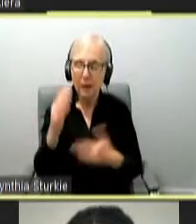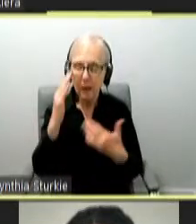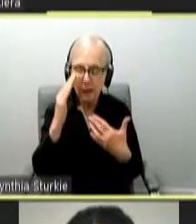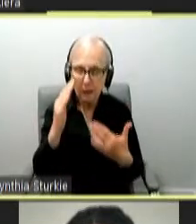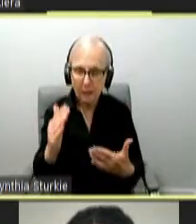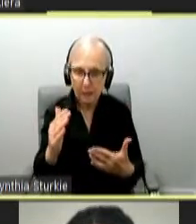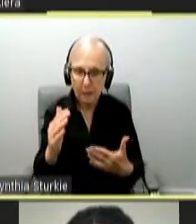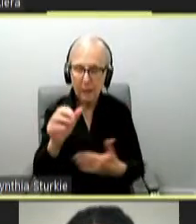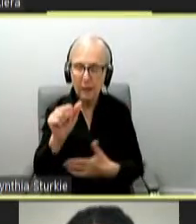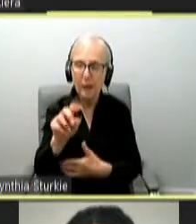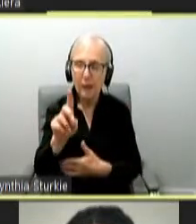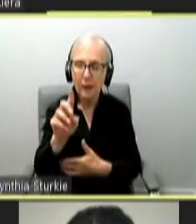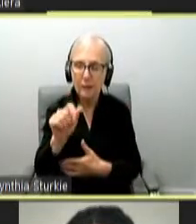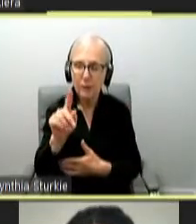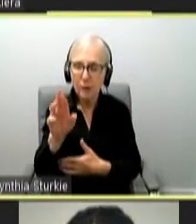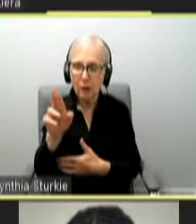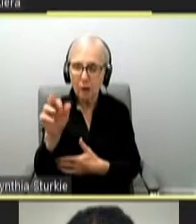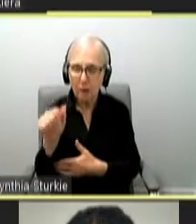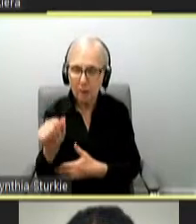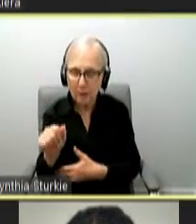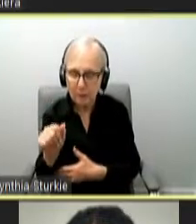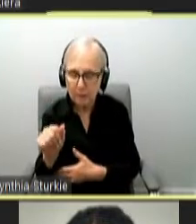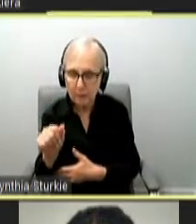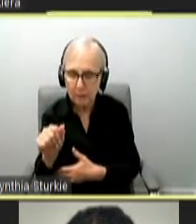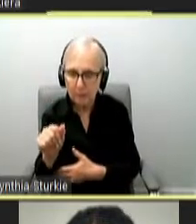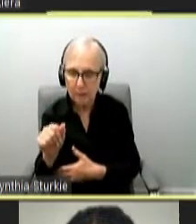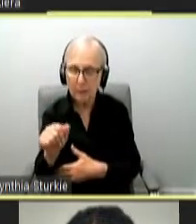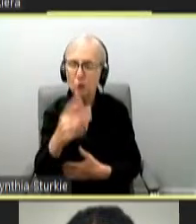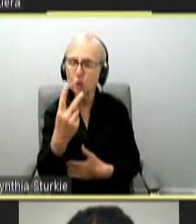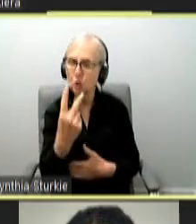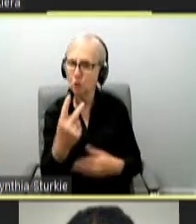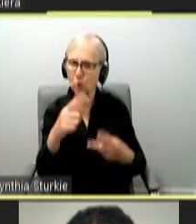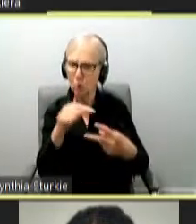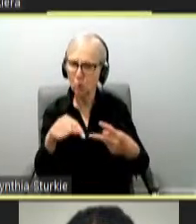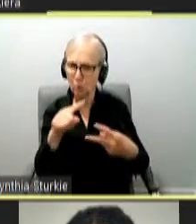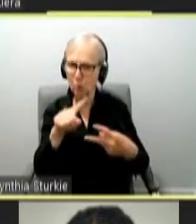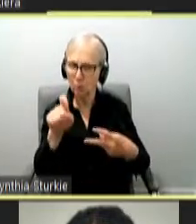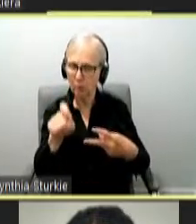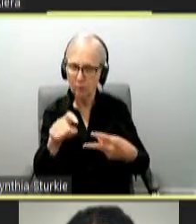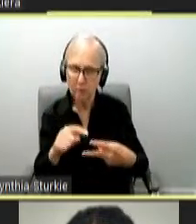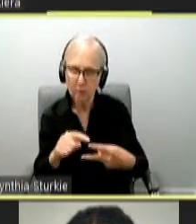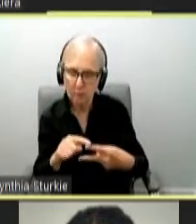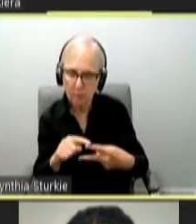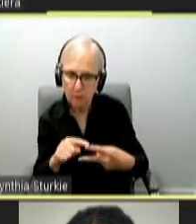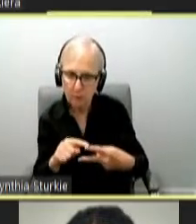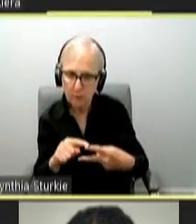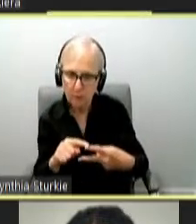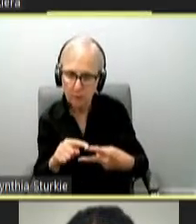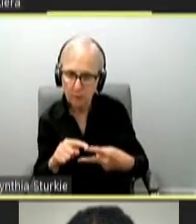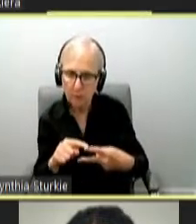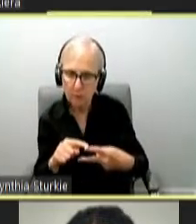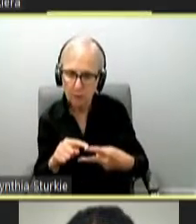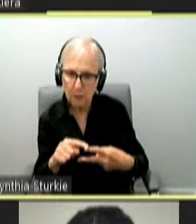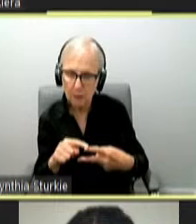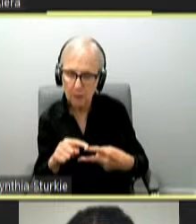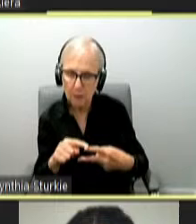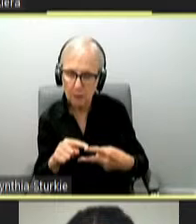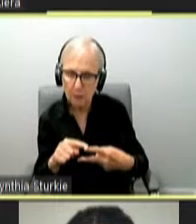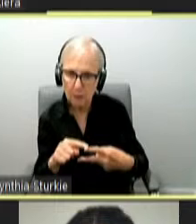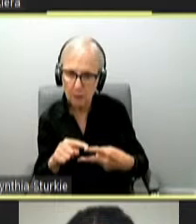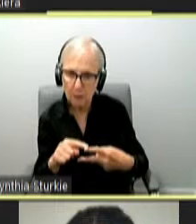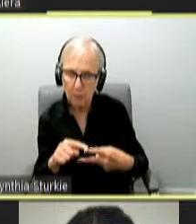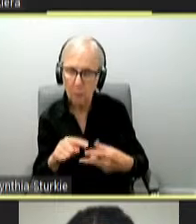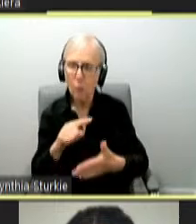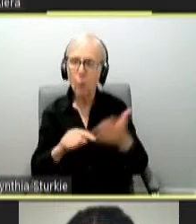Hello, I'm Adari with Telemundo Denver. I have two questions. The first one would be, what are some recommended measures